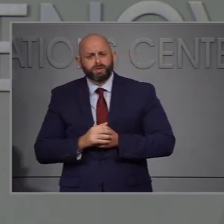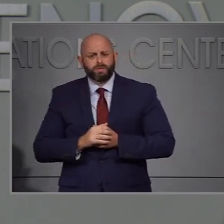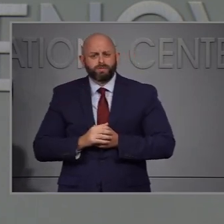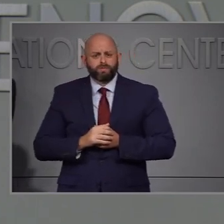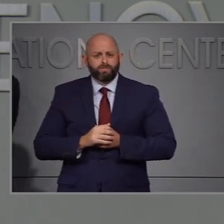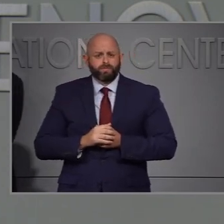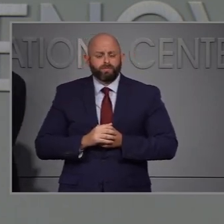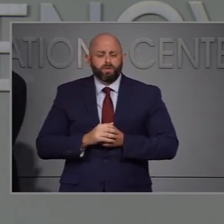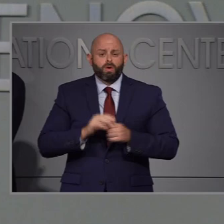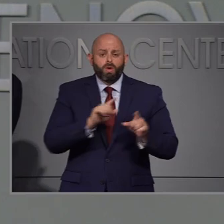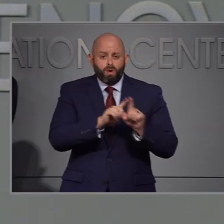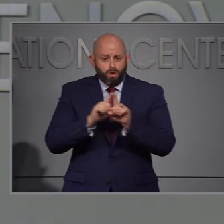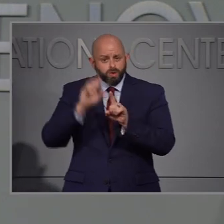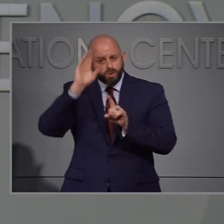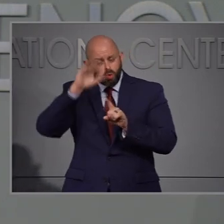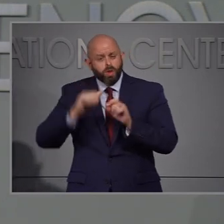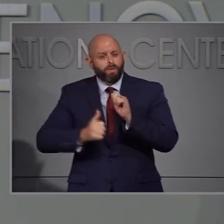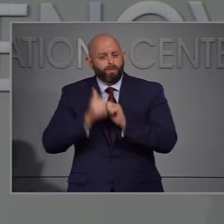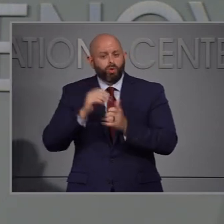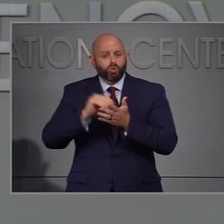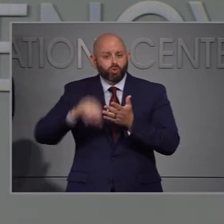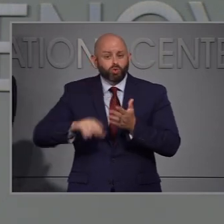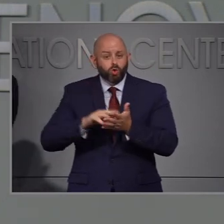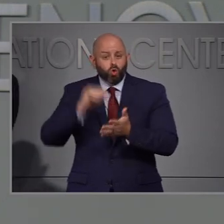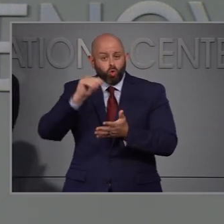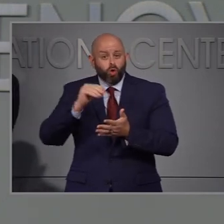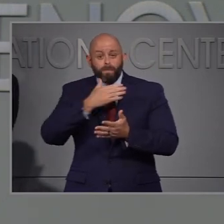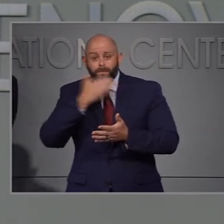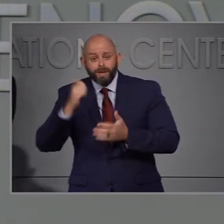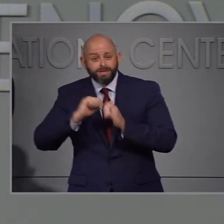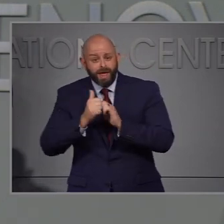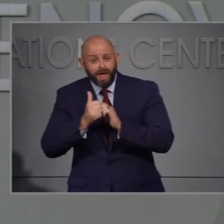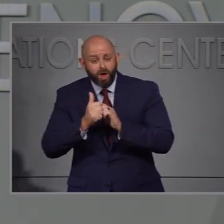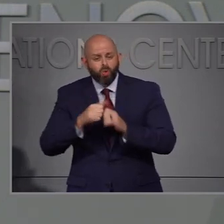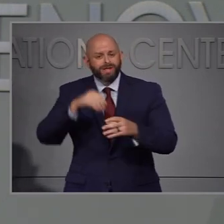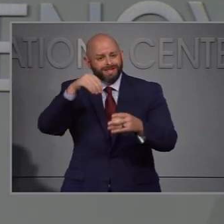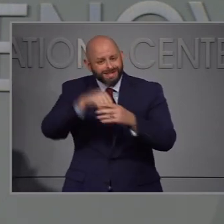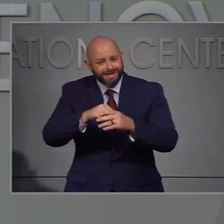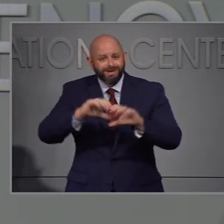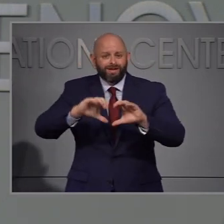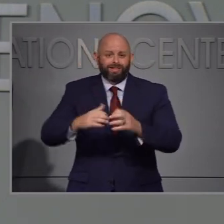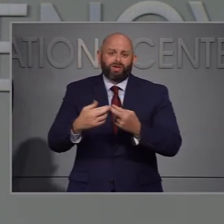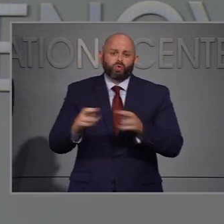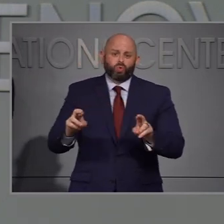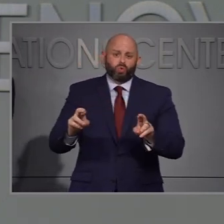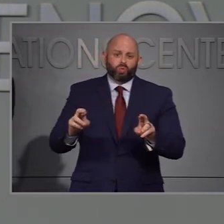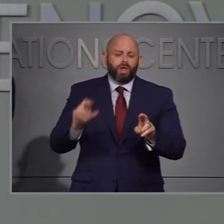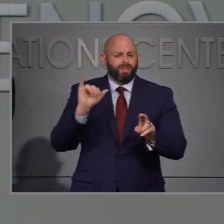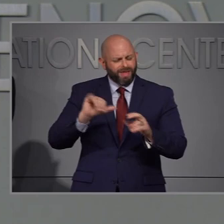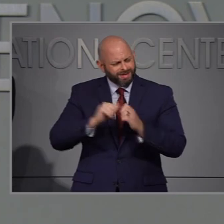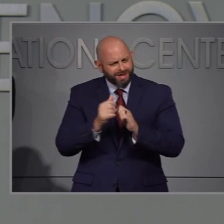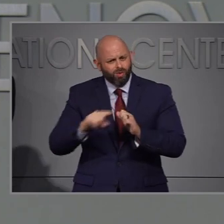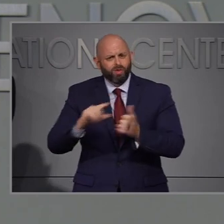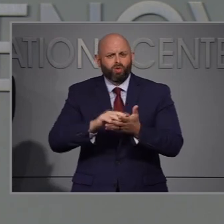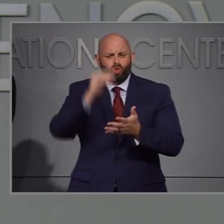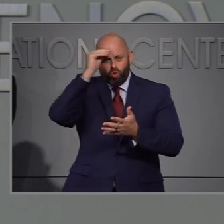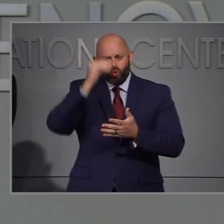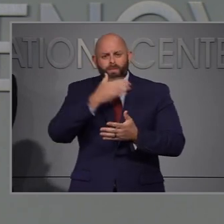know that most students learn best in person, and that schools offer many social and health